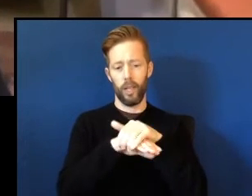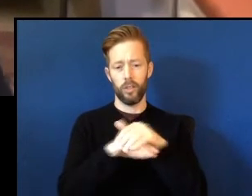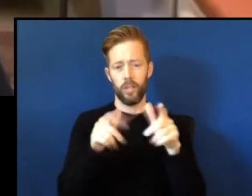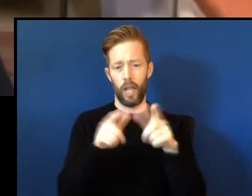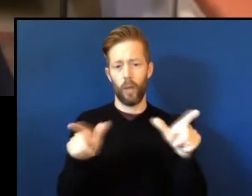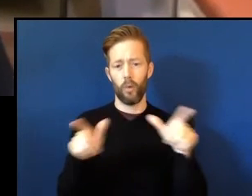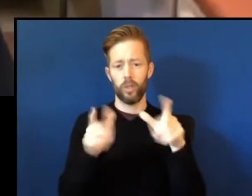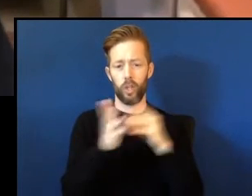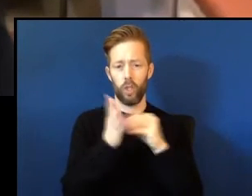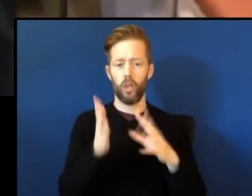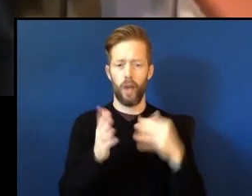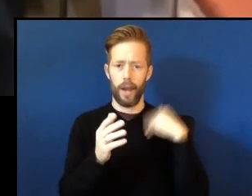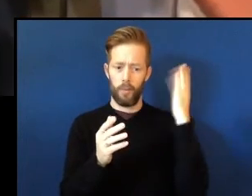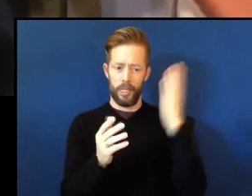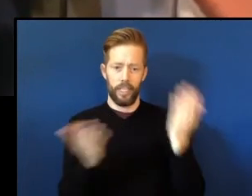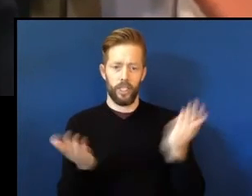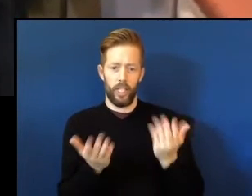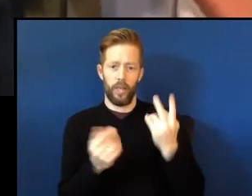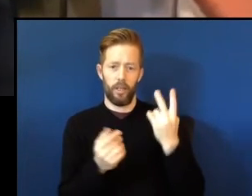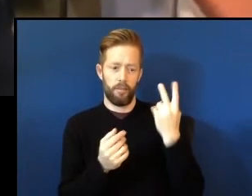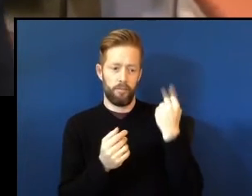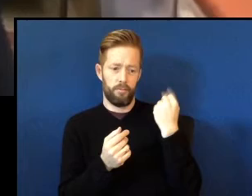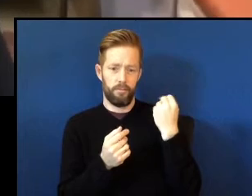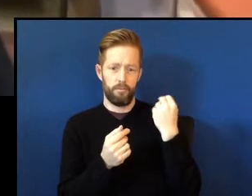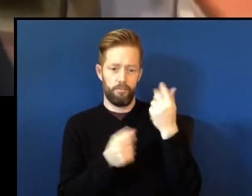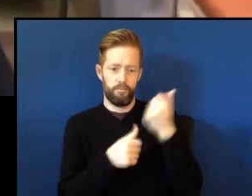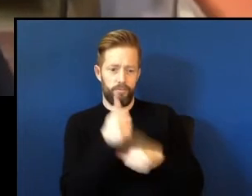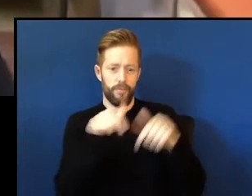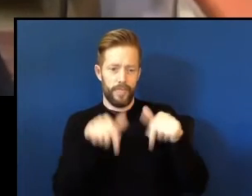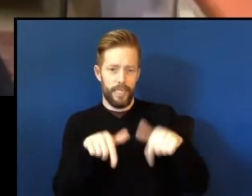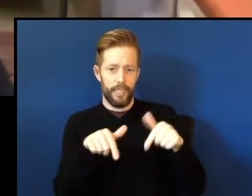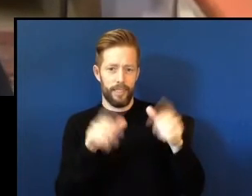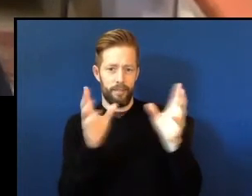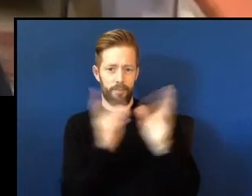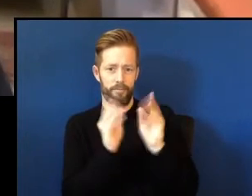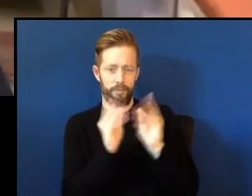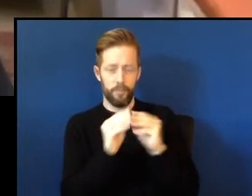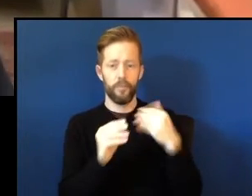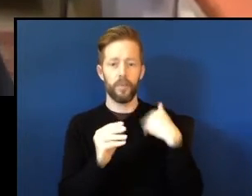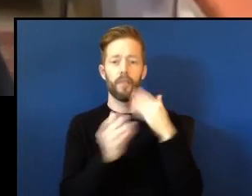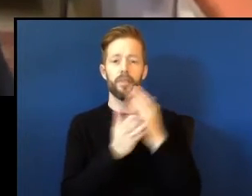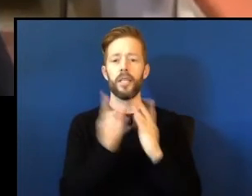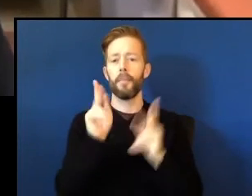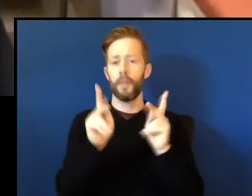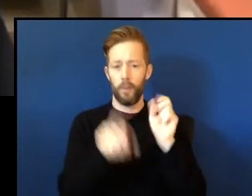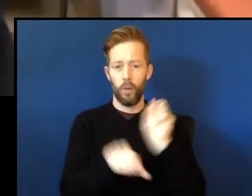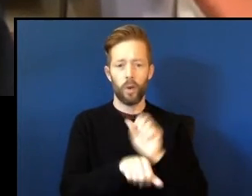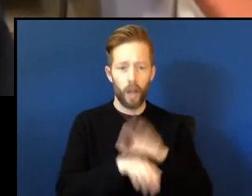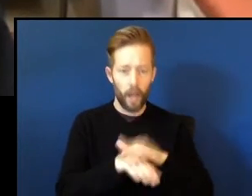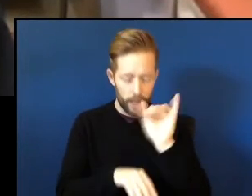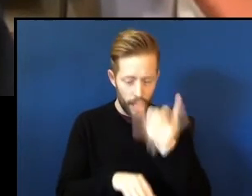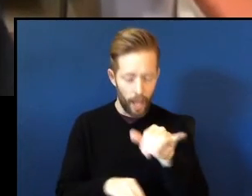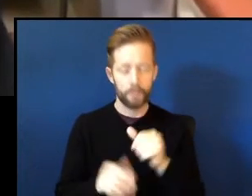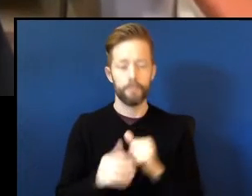ago on that topic as a part of the STEMIEFest. So there are some people working on